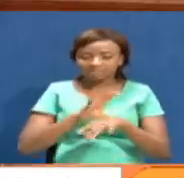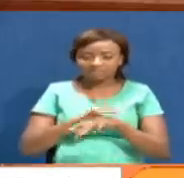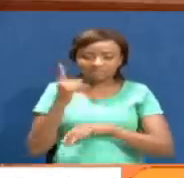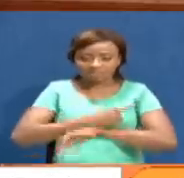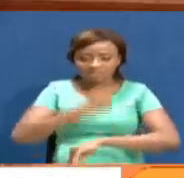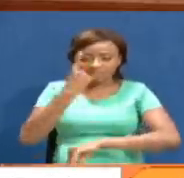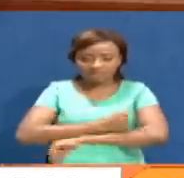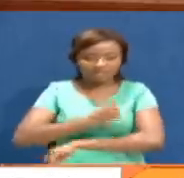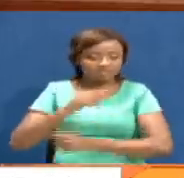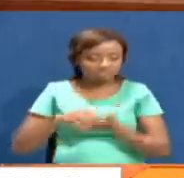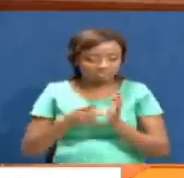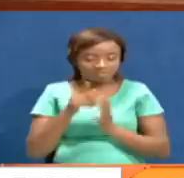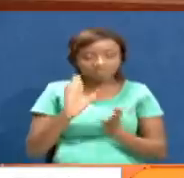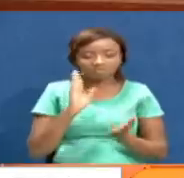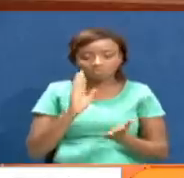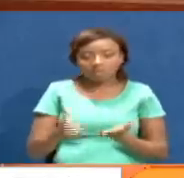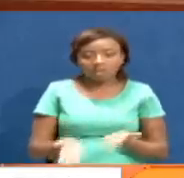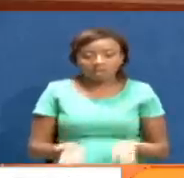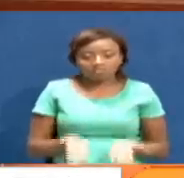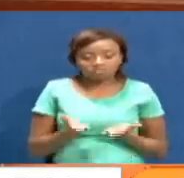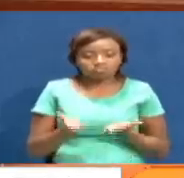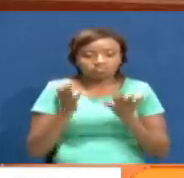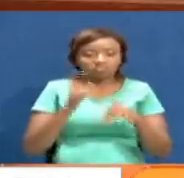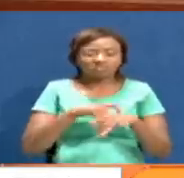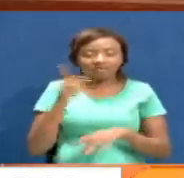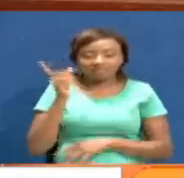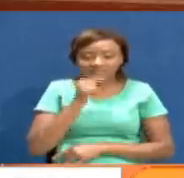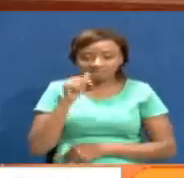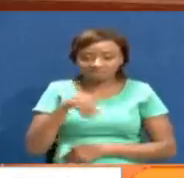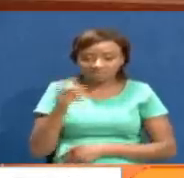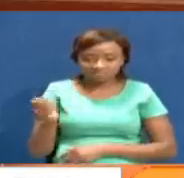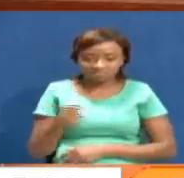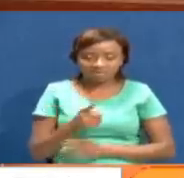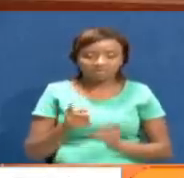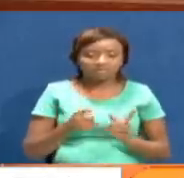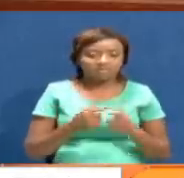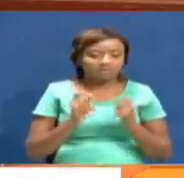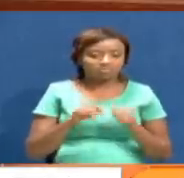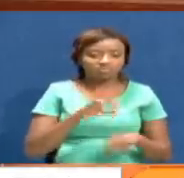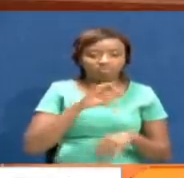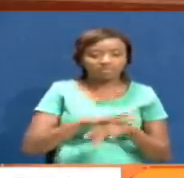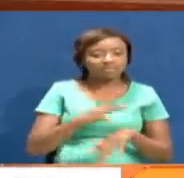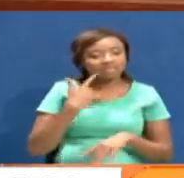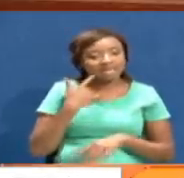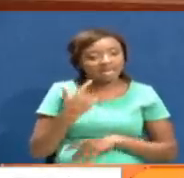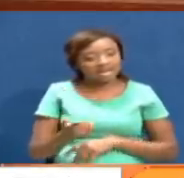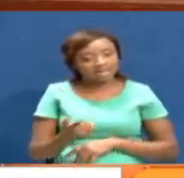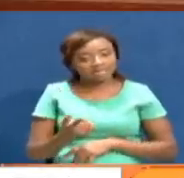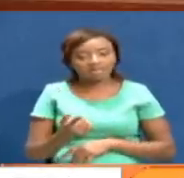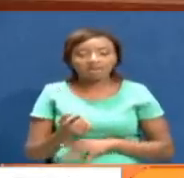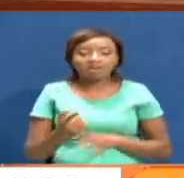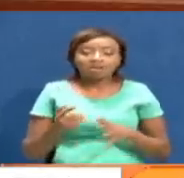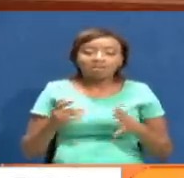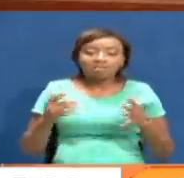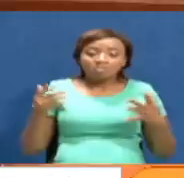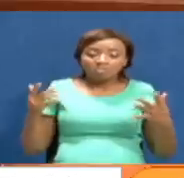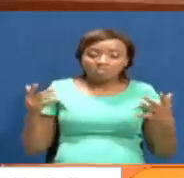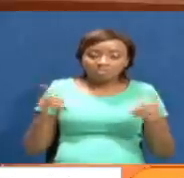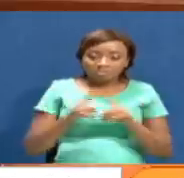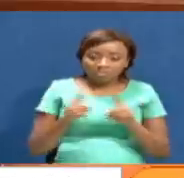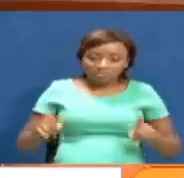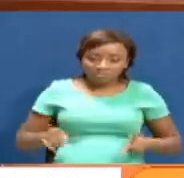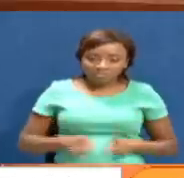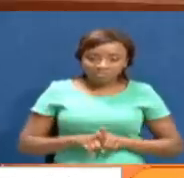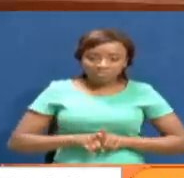I believe it will improve more when I finish end of this month, the second 100 boreholes. And we